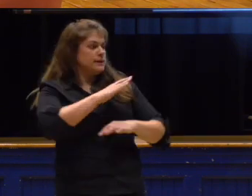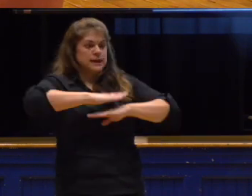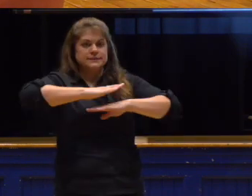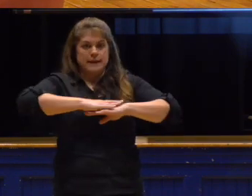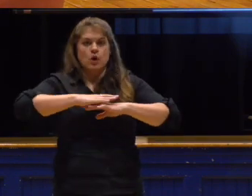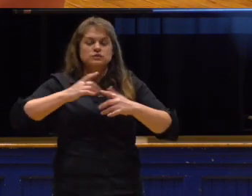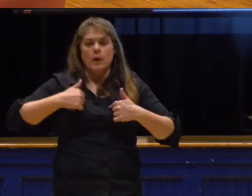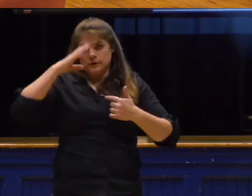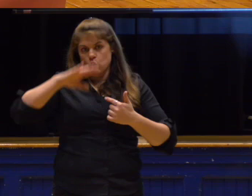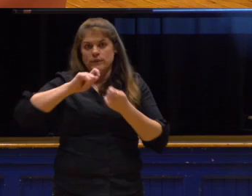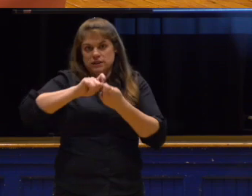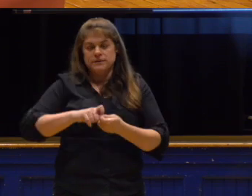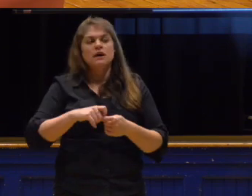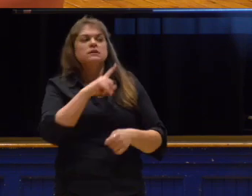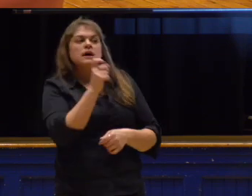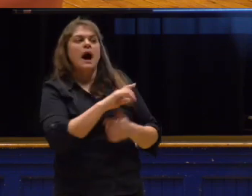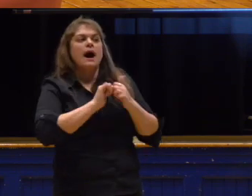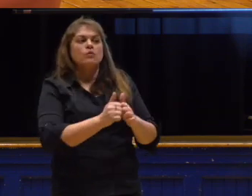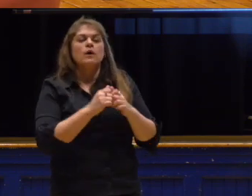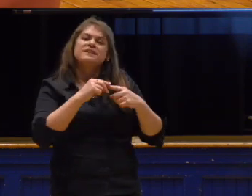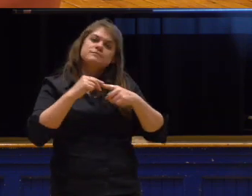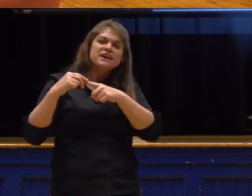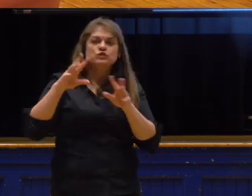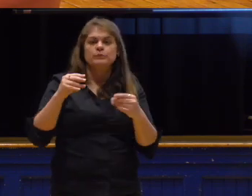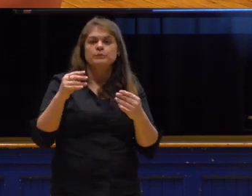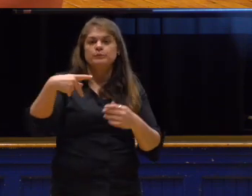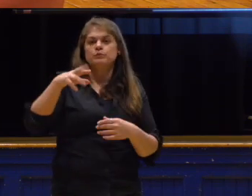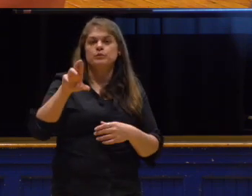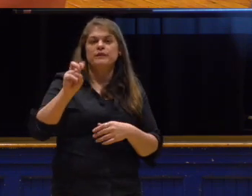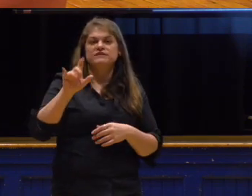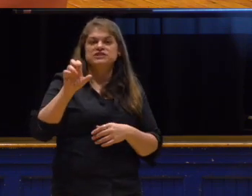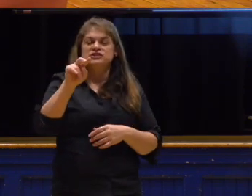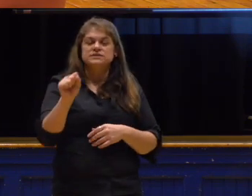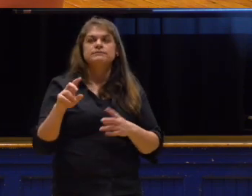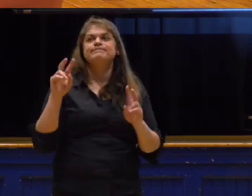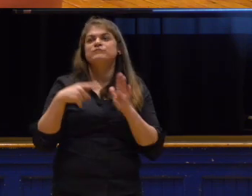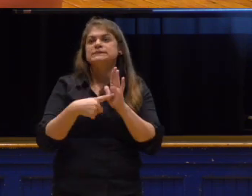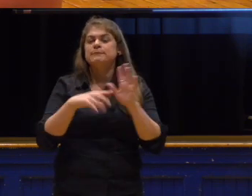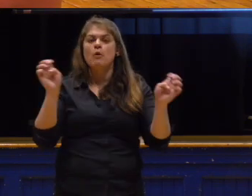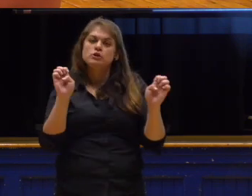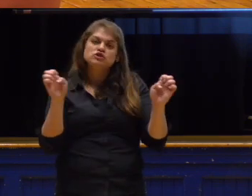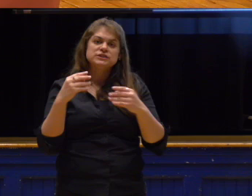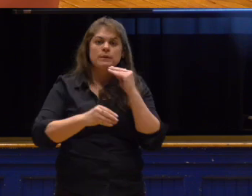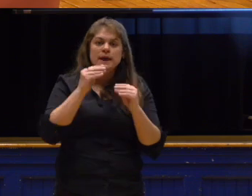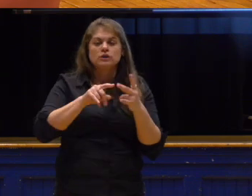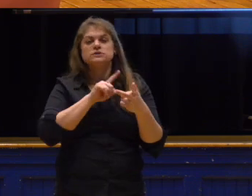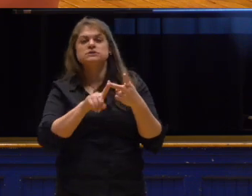this. How do the special provisions that are set up for this contract address emergency